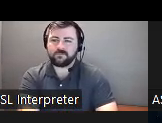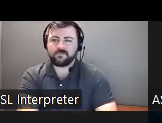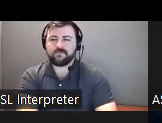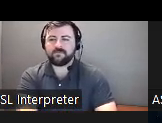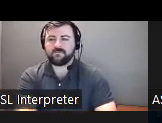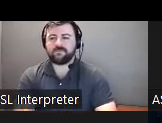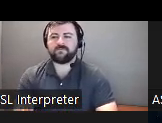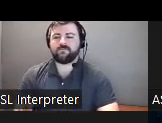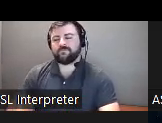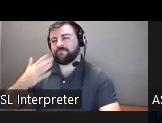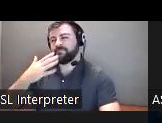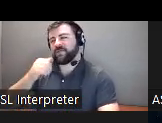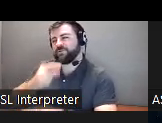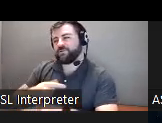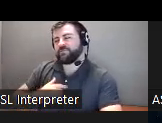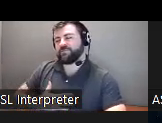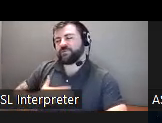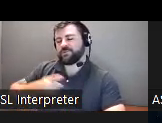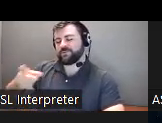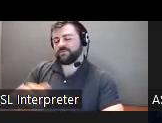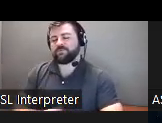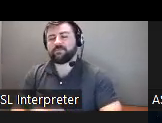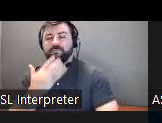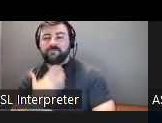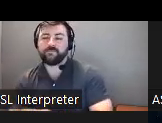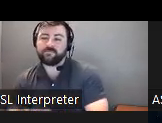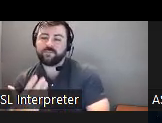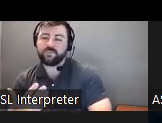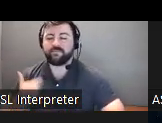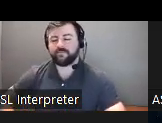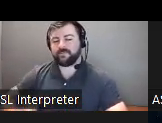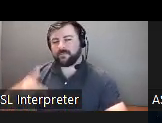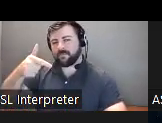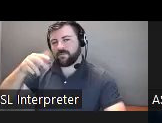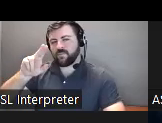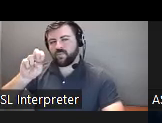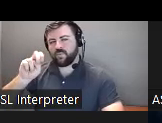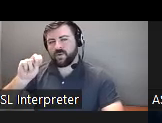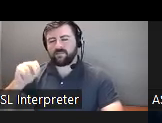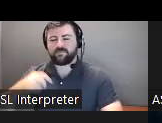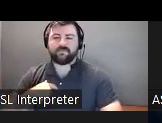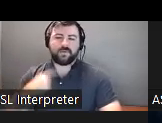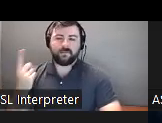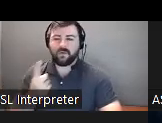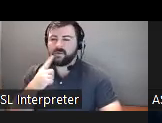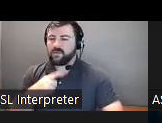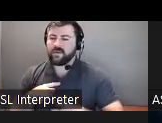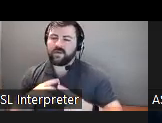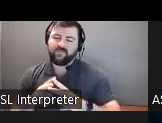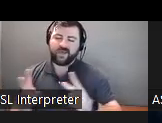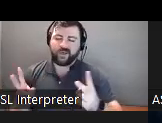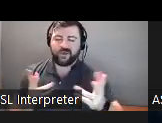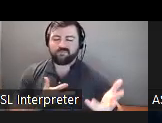Thank you, sister. I appreciate you. Good morning. My name is Queen. I'm always going to be very